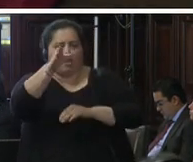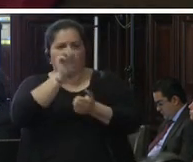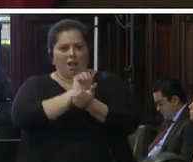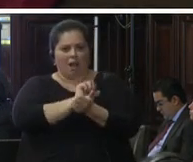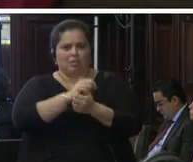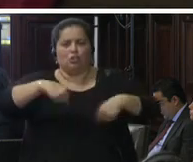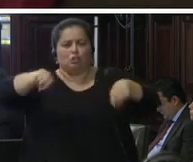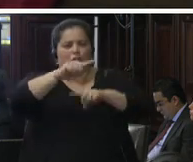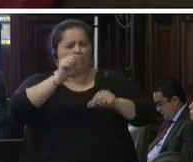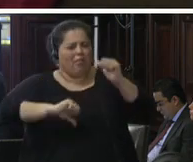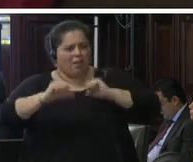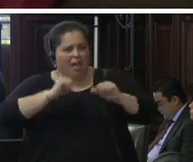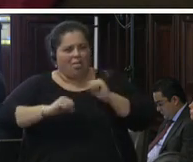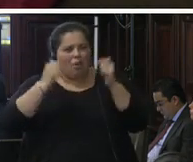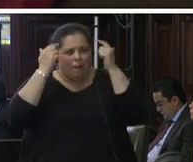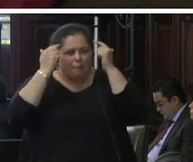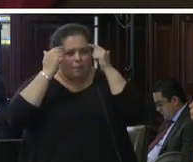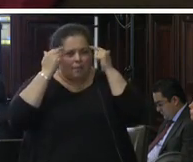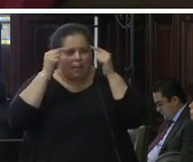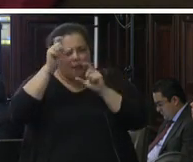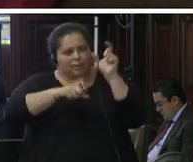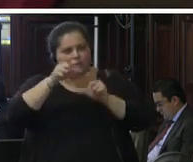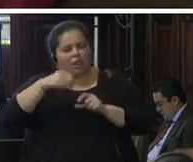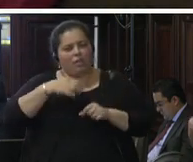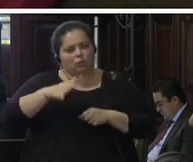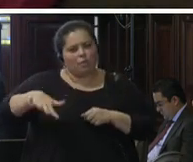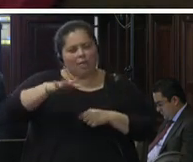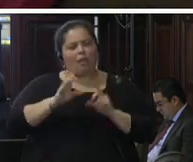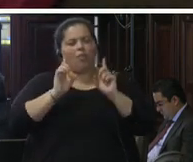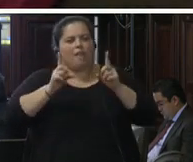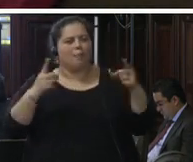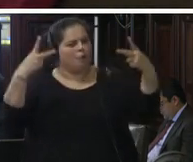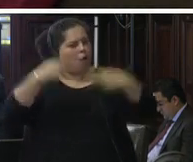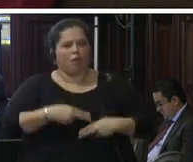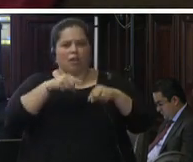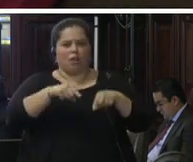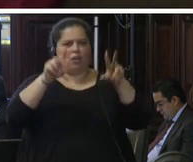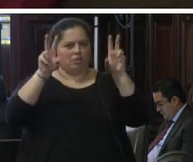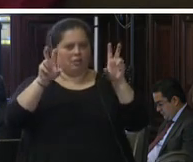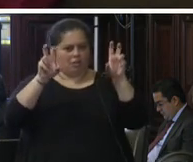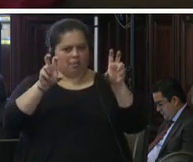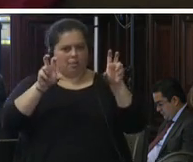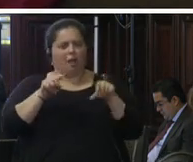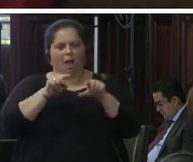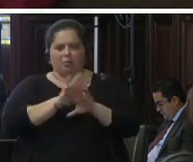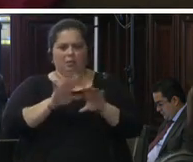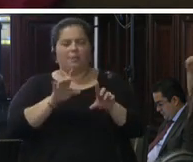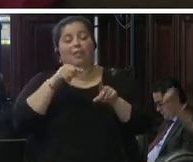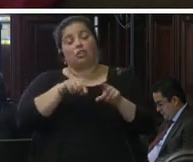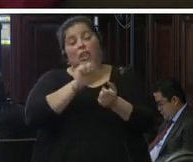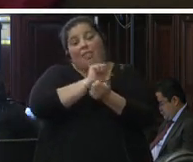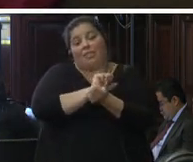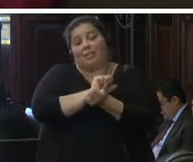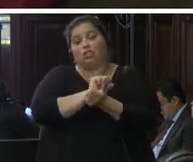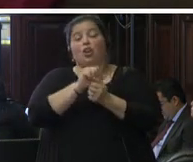so we have to cut out any pretrial detentions try the people as quickly